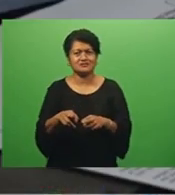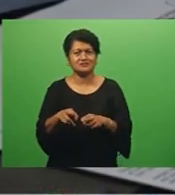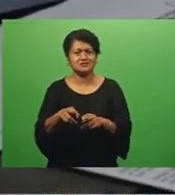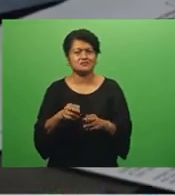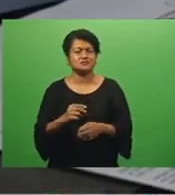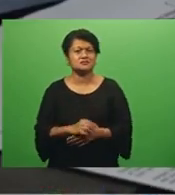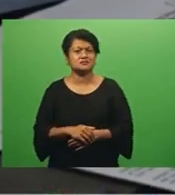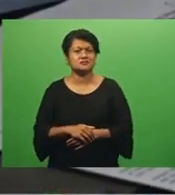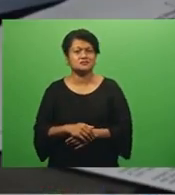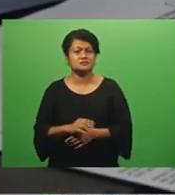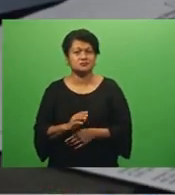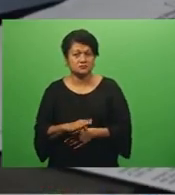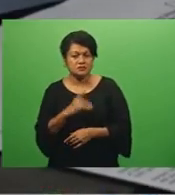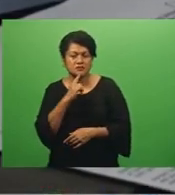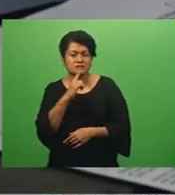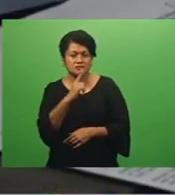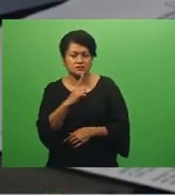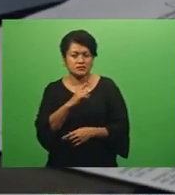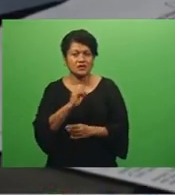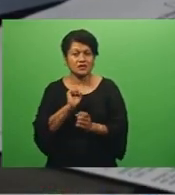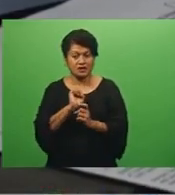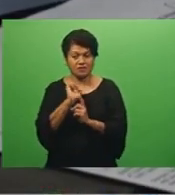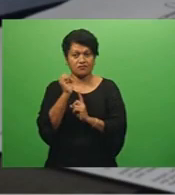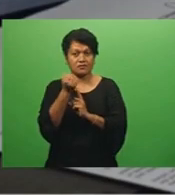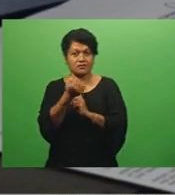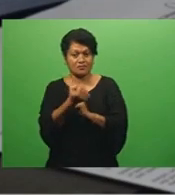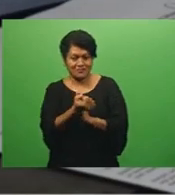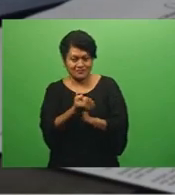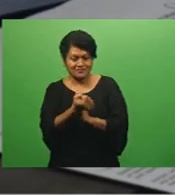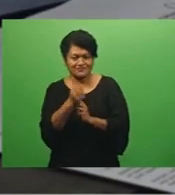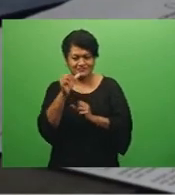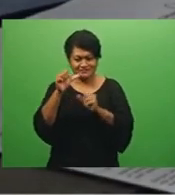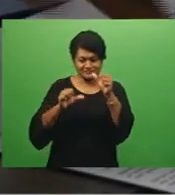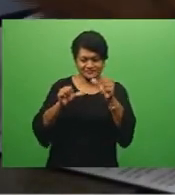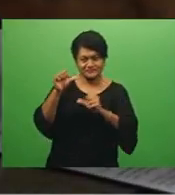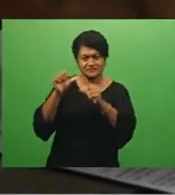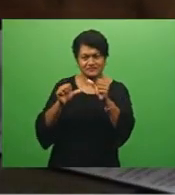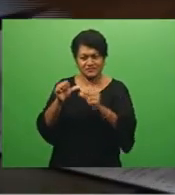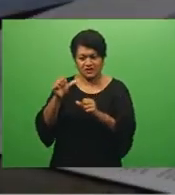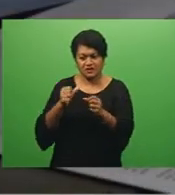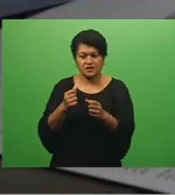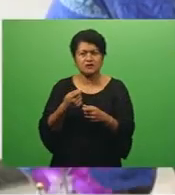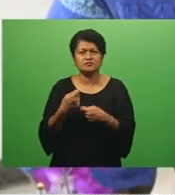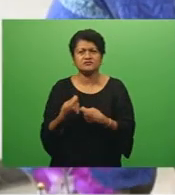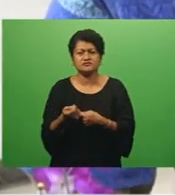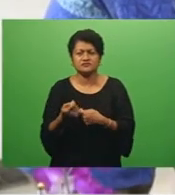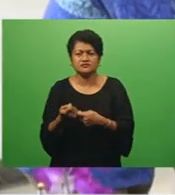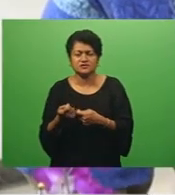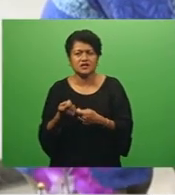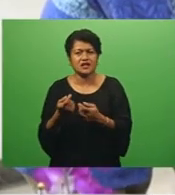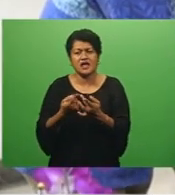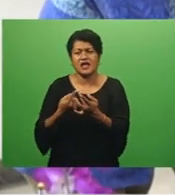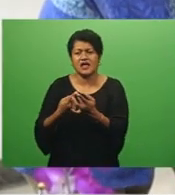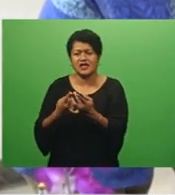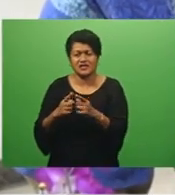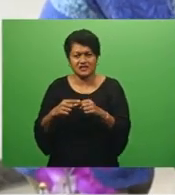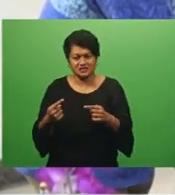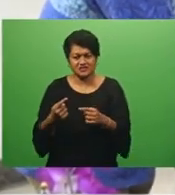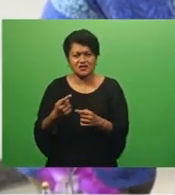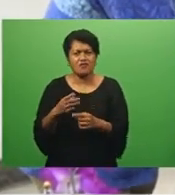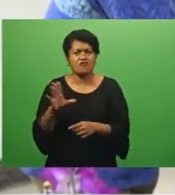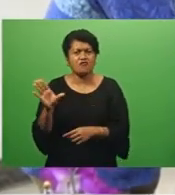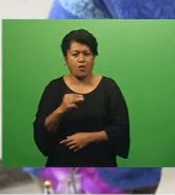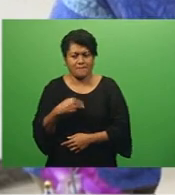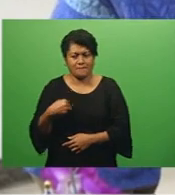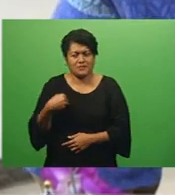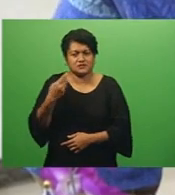will undertake the environmental impact assessment, get the fishing rights waivers and other requirements by the Ministry of Lands. The minister adds